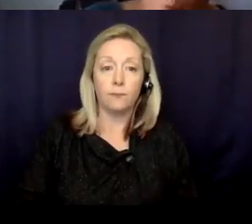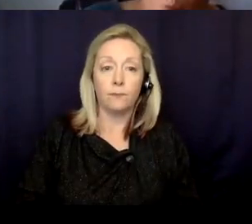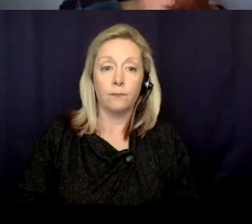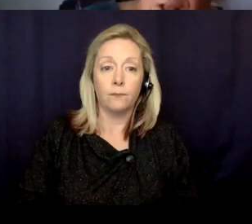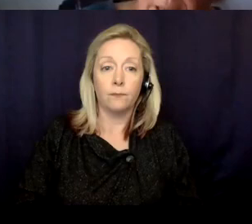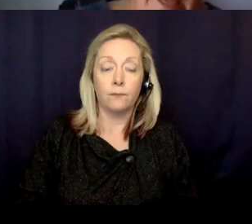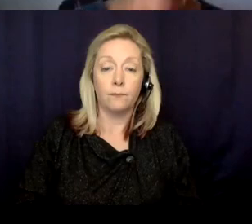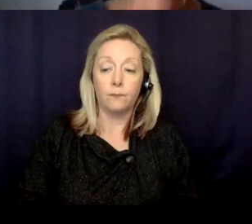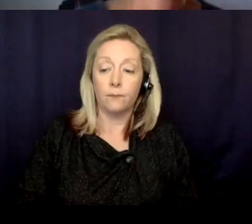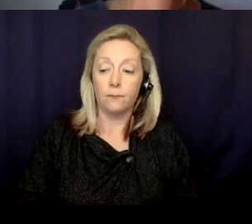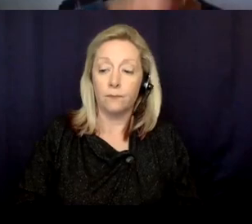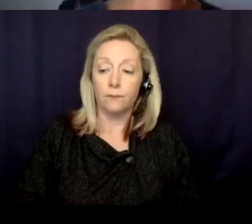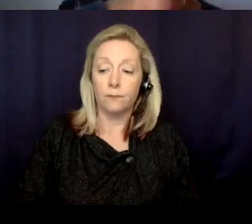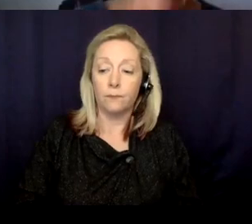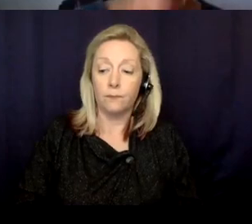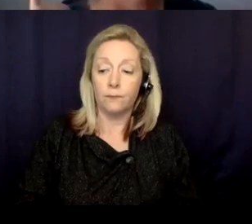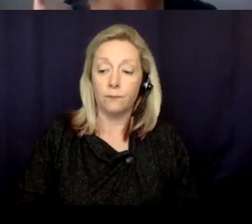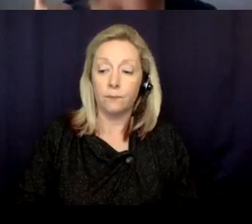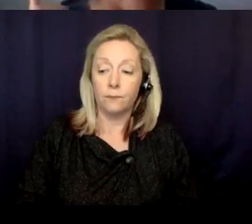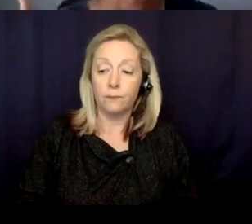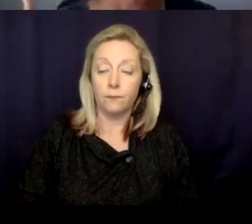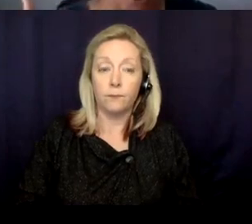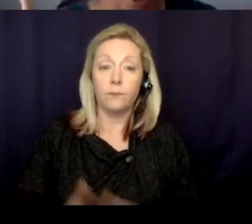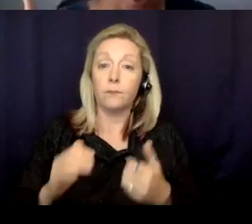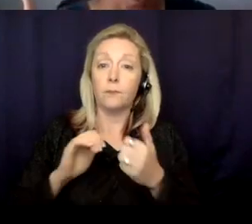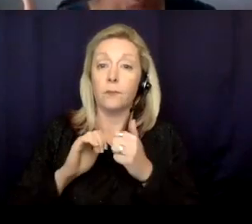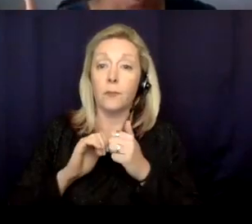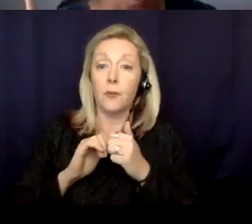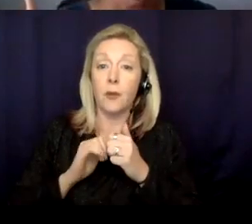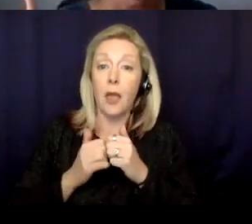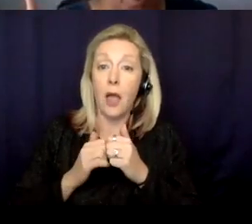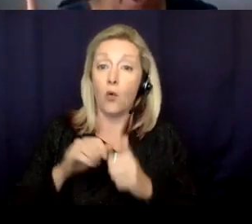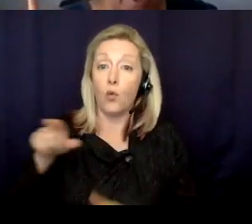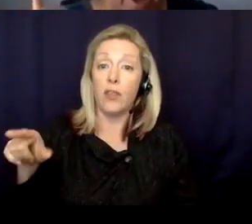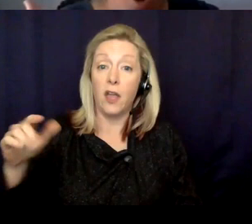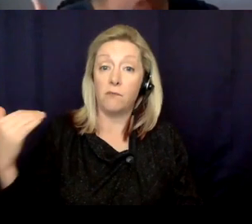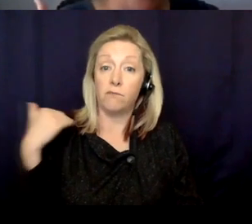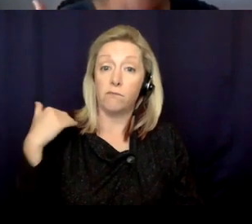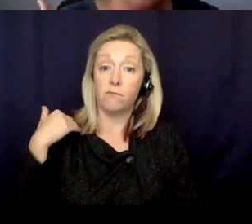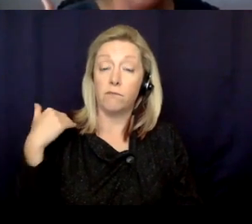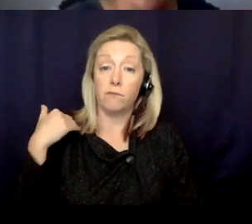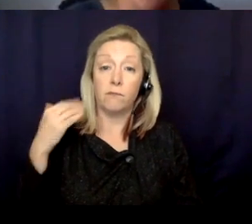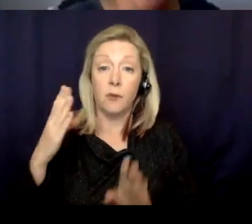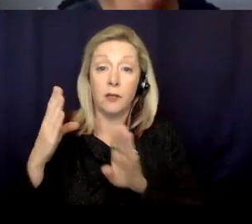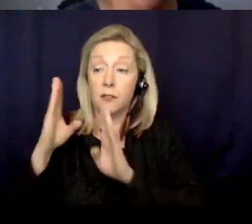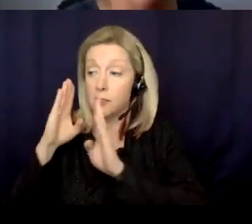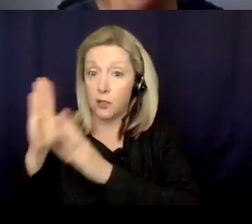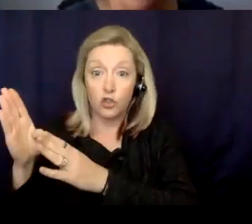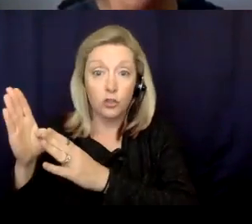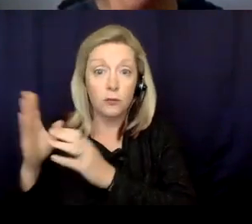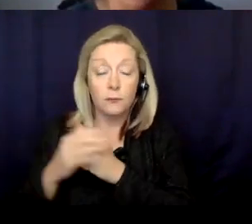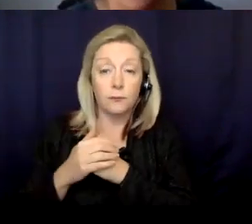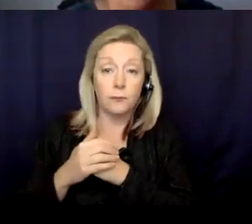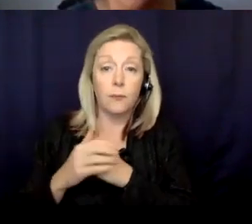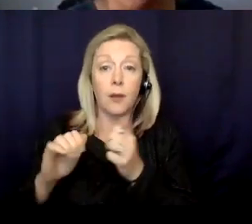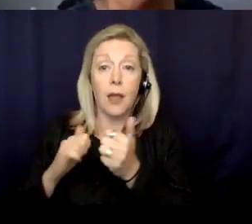How will he engage, or how will he gain our attention? How will he initiate that